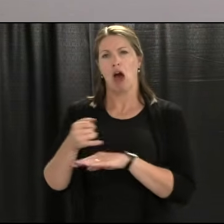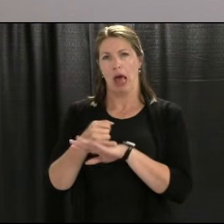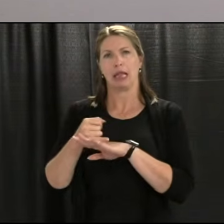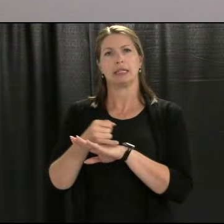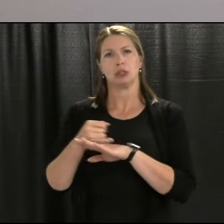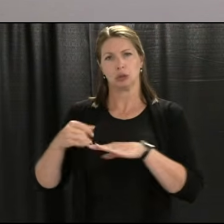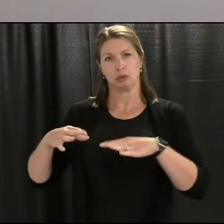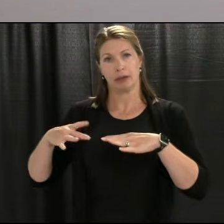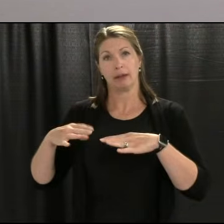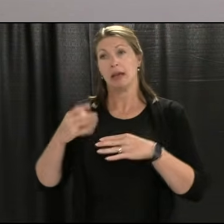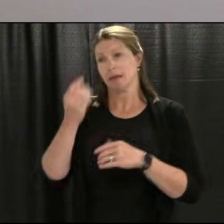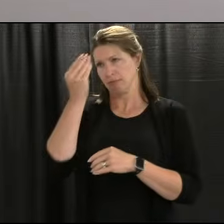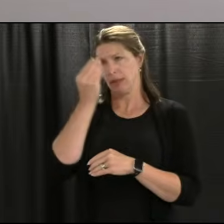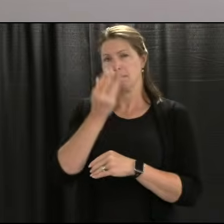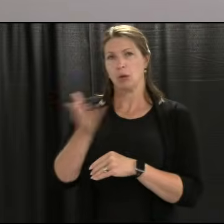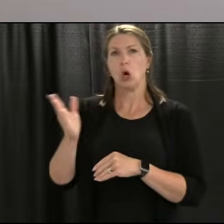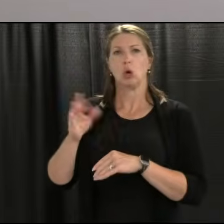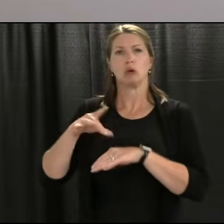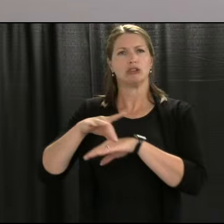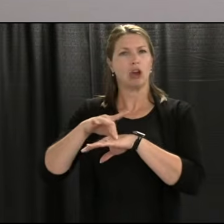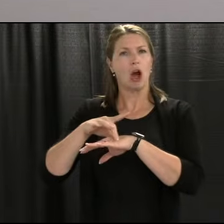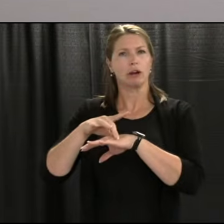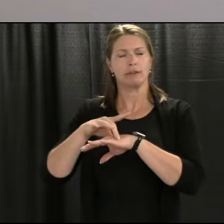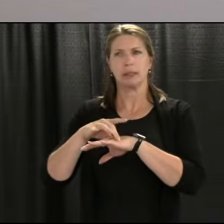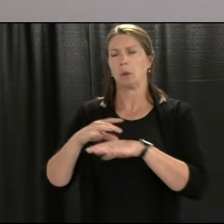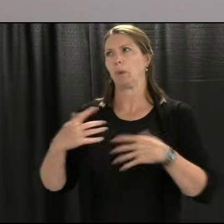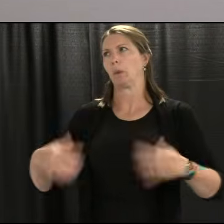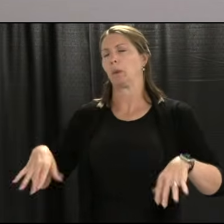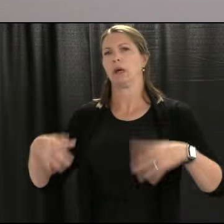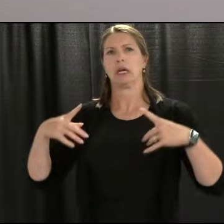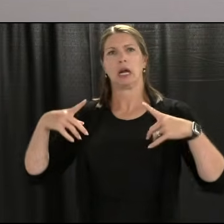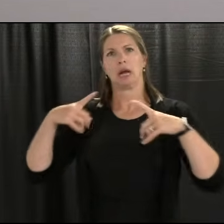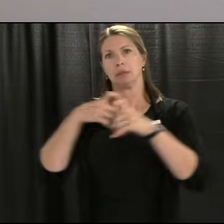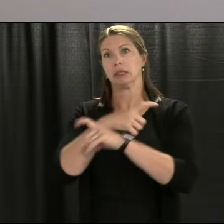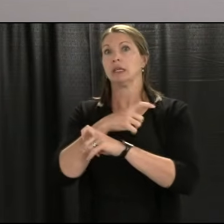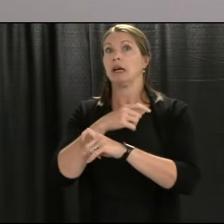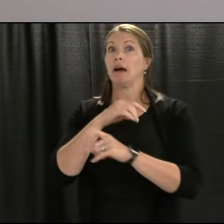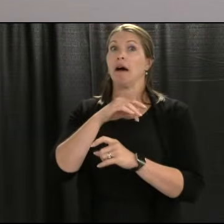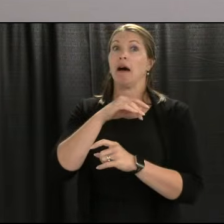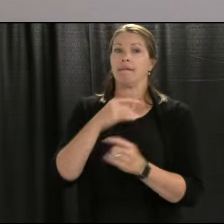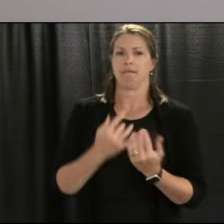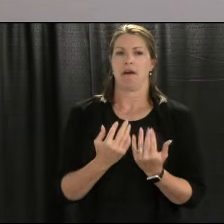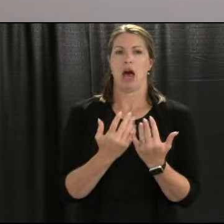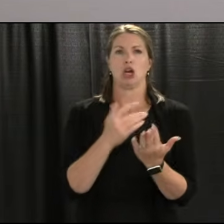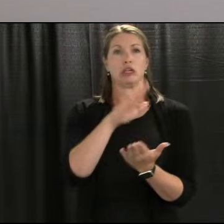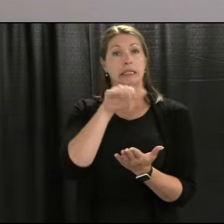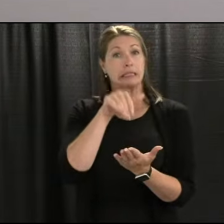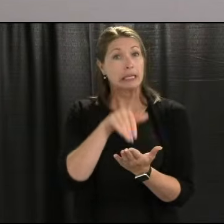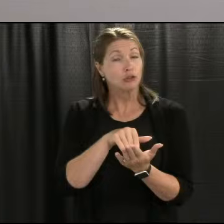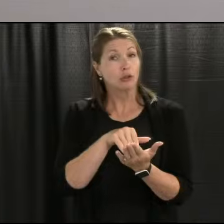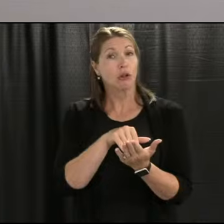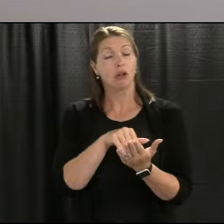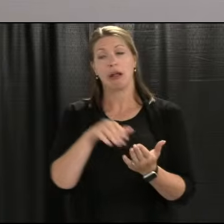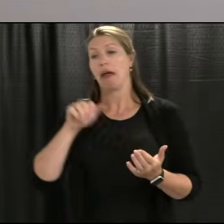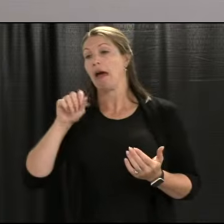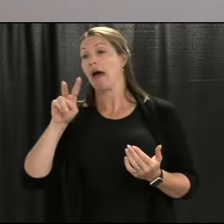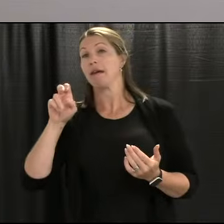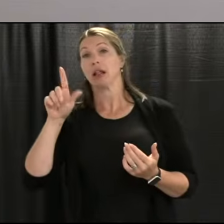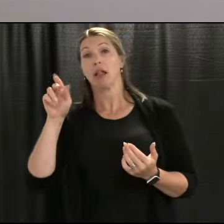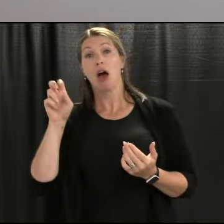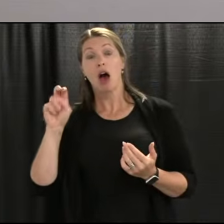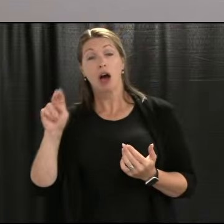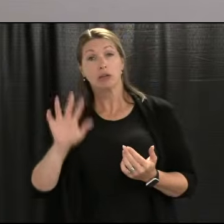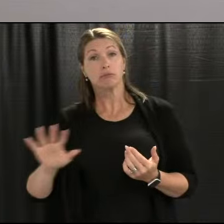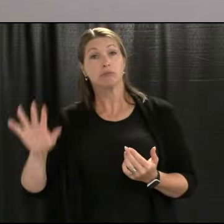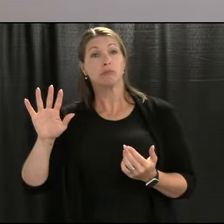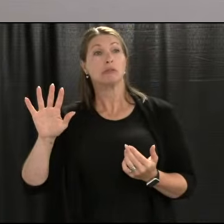the geography of what we're facing here, the fact that fires are not only in Central and in CBN, but now have moved obviously towards